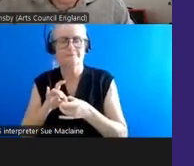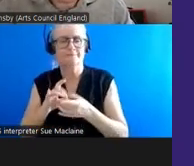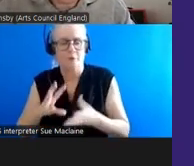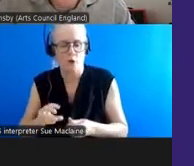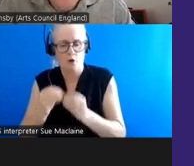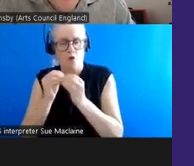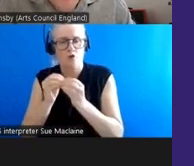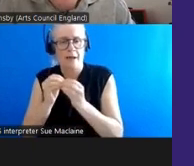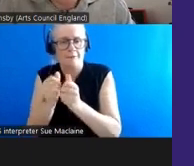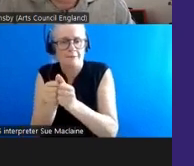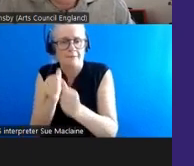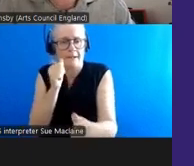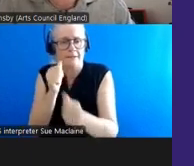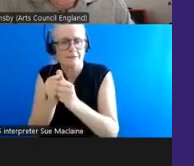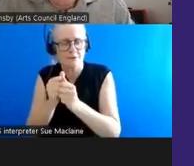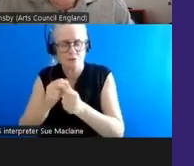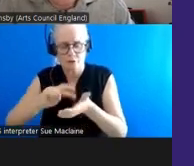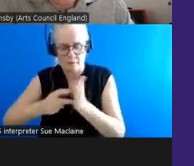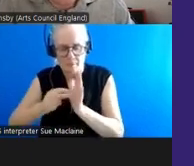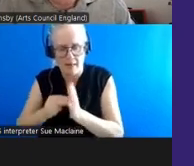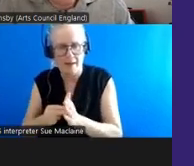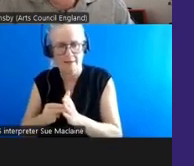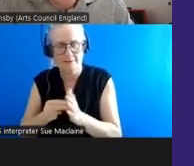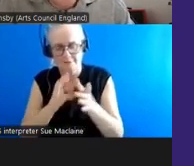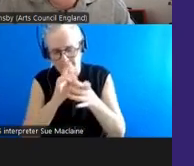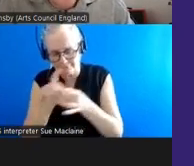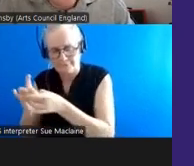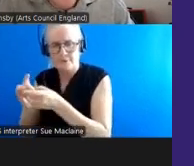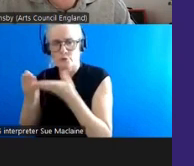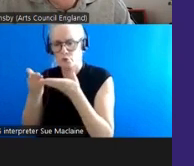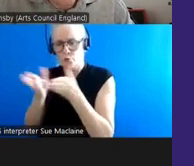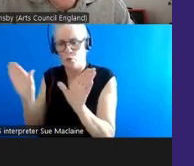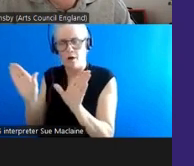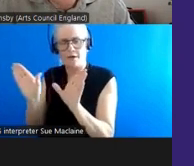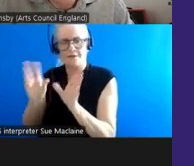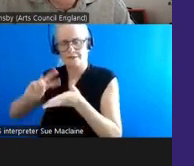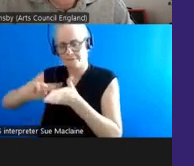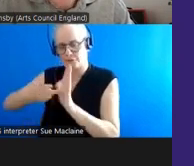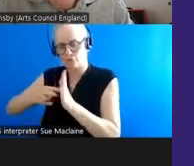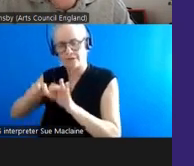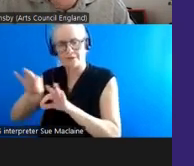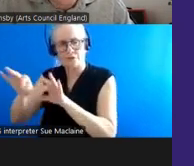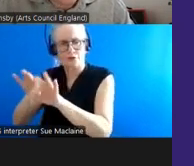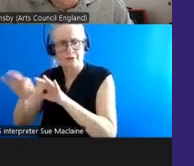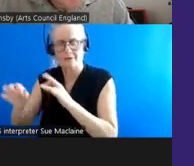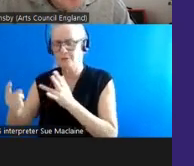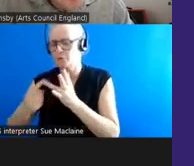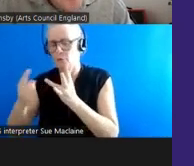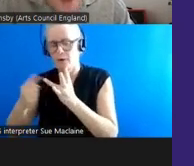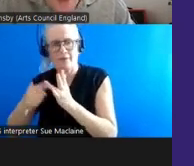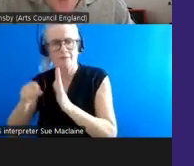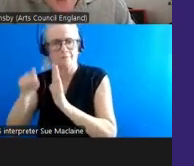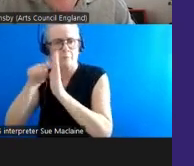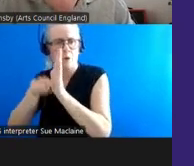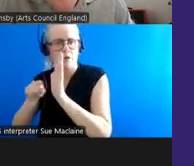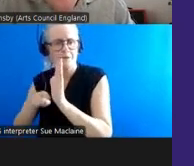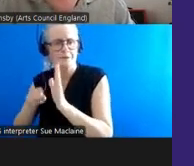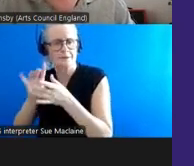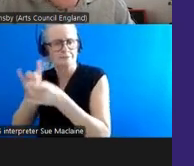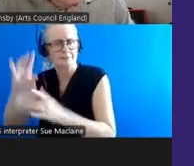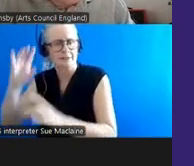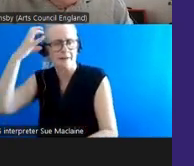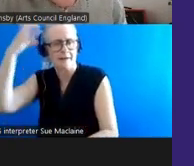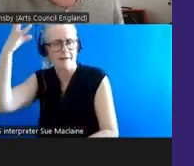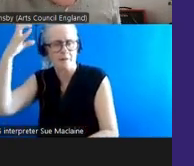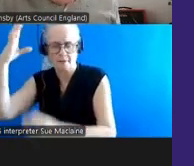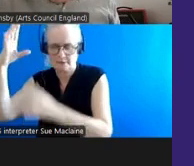industrial strategy, and more broadly other government policy as well that is relevant to their places.